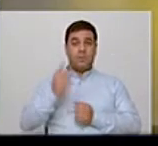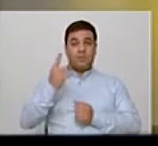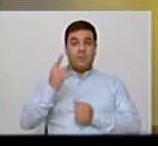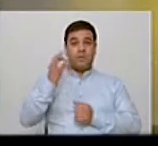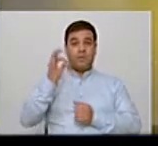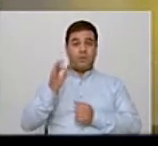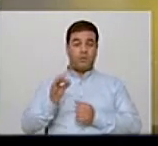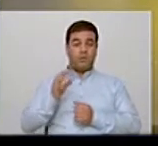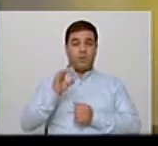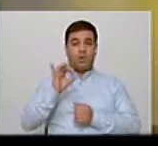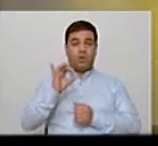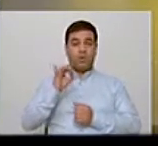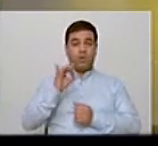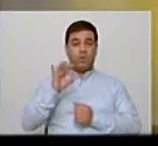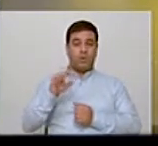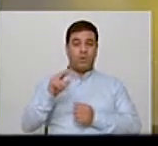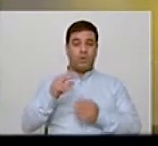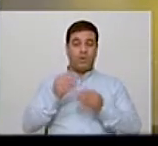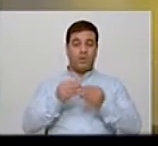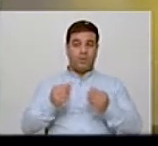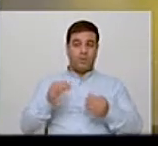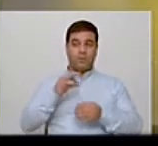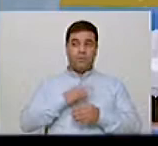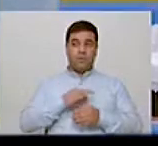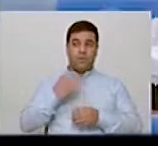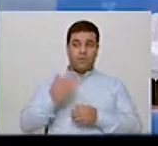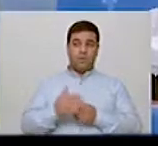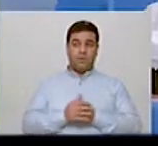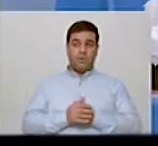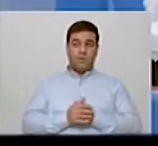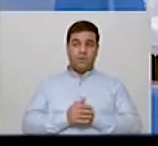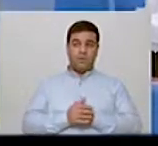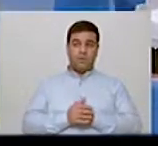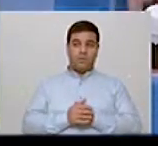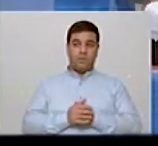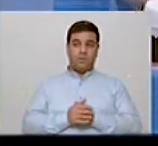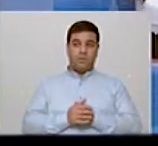1%li yod erimasidan foydalanib